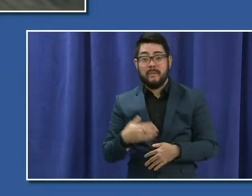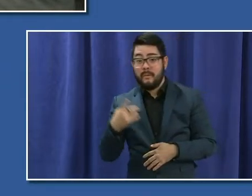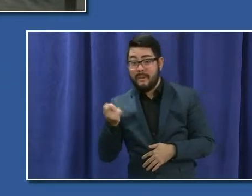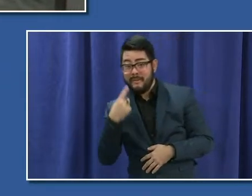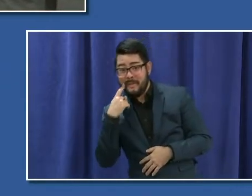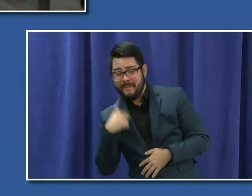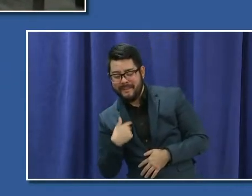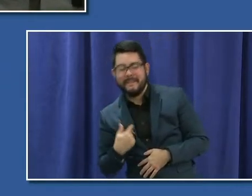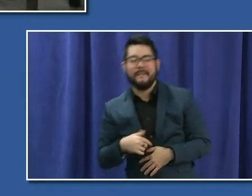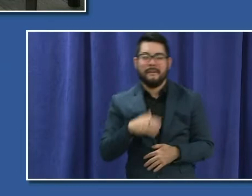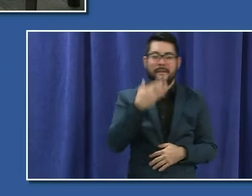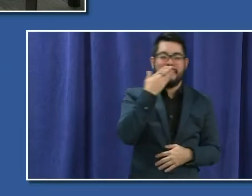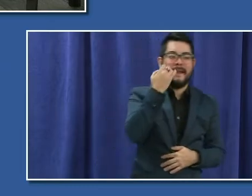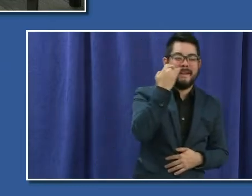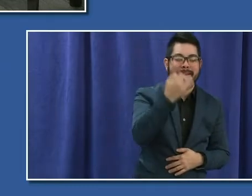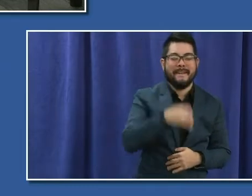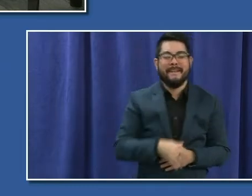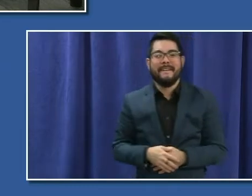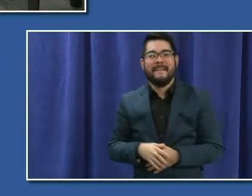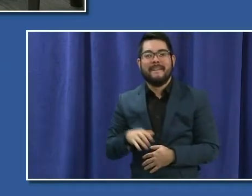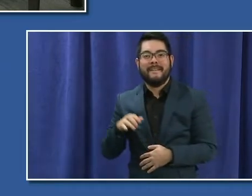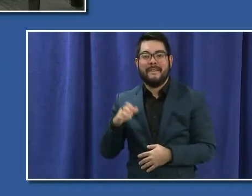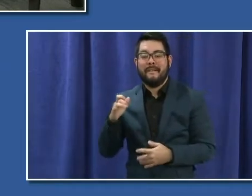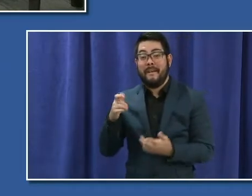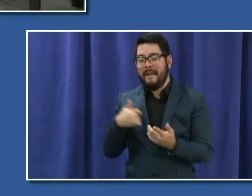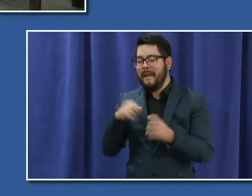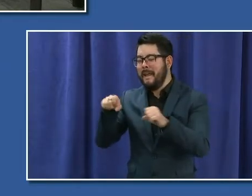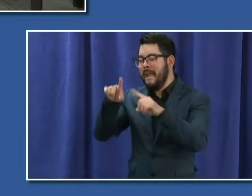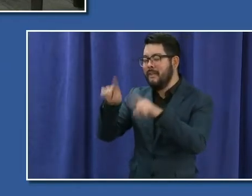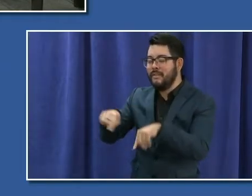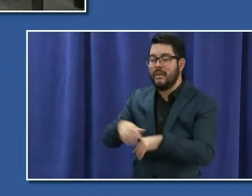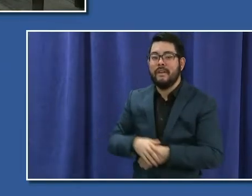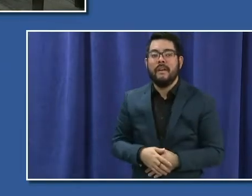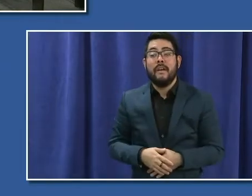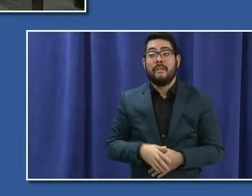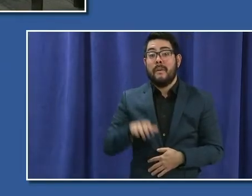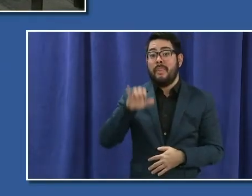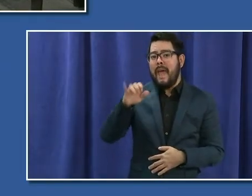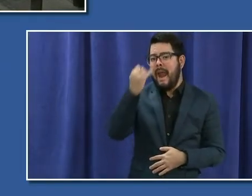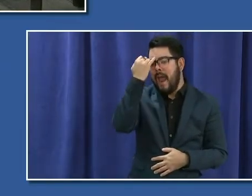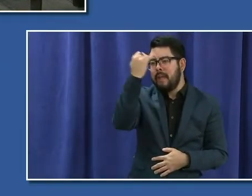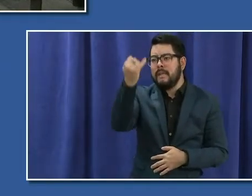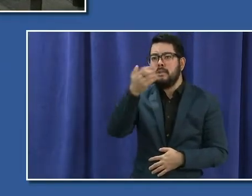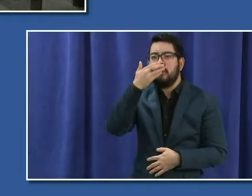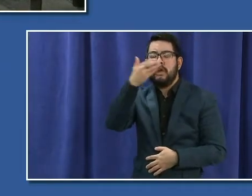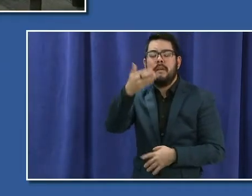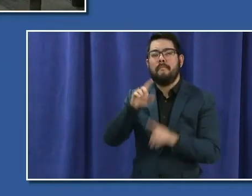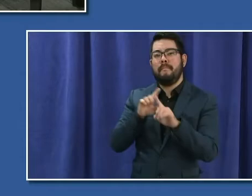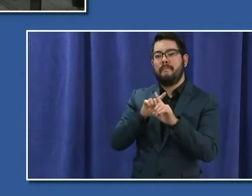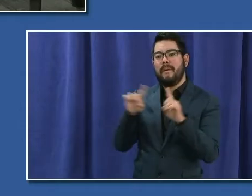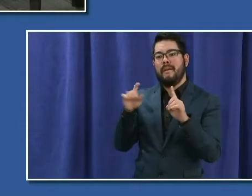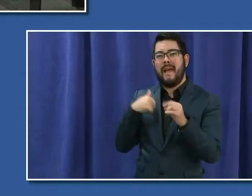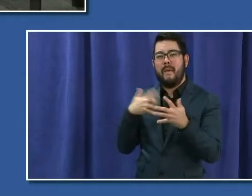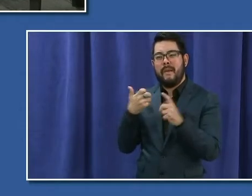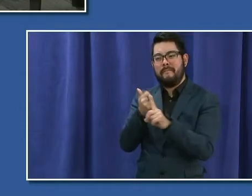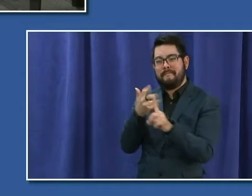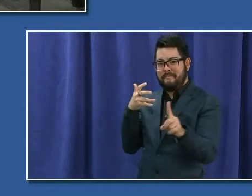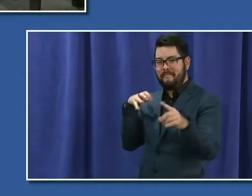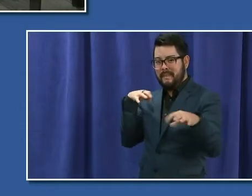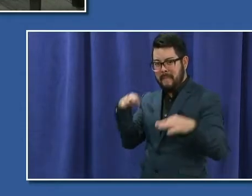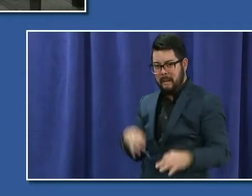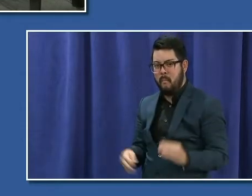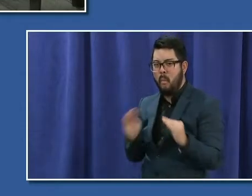great idea. You're going to bail us out, right? That's right. I'm going to bail everybody out. So it's actually a great idea, but I want to make sure we answer this question in context,